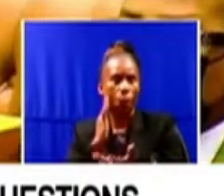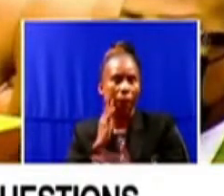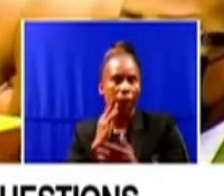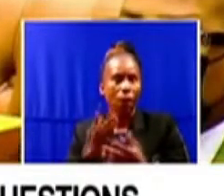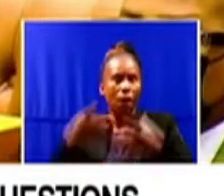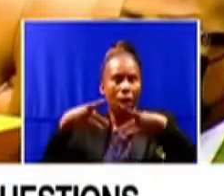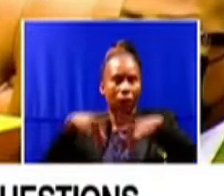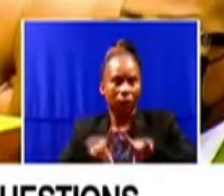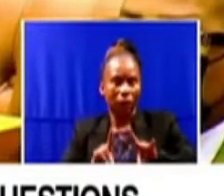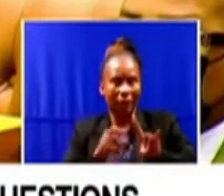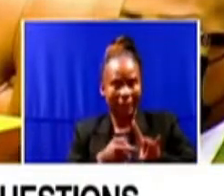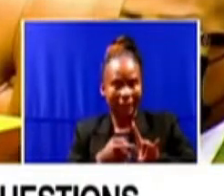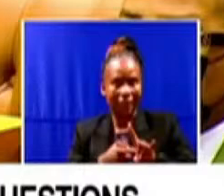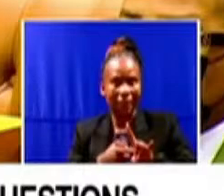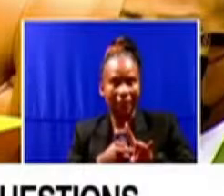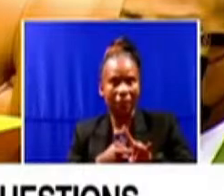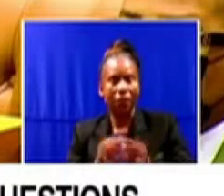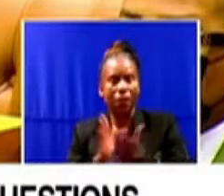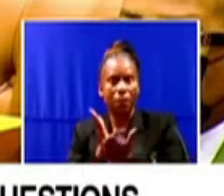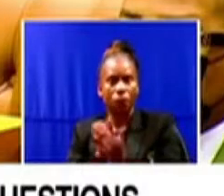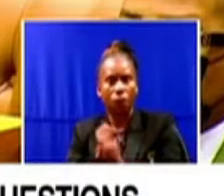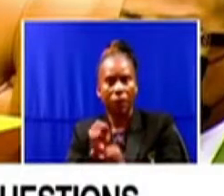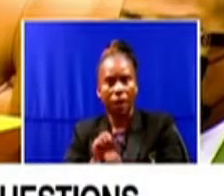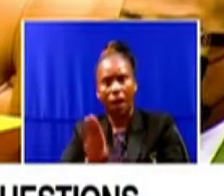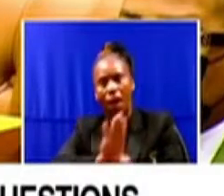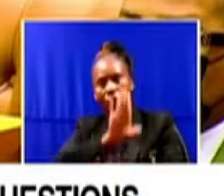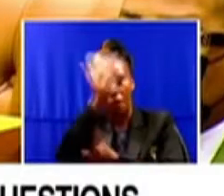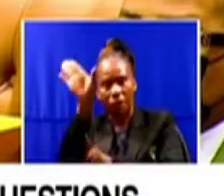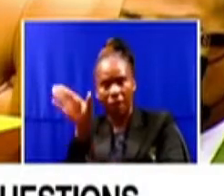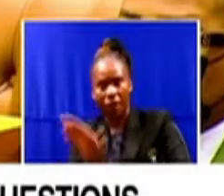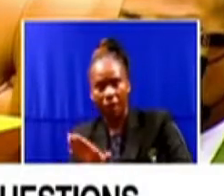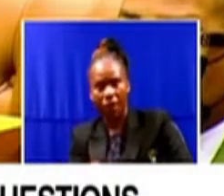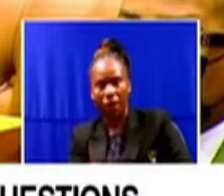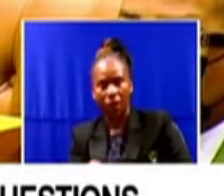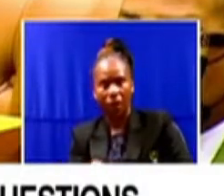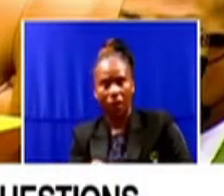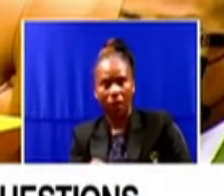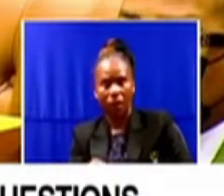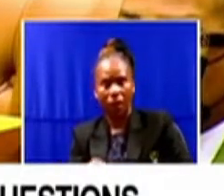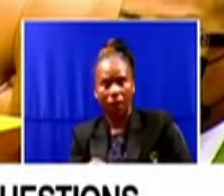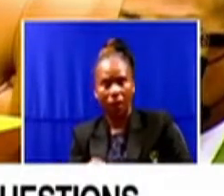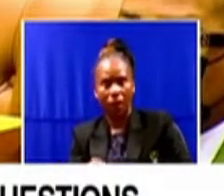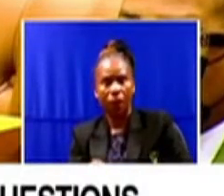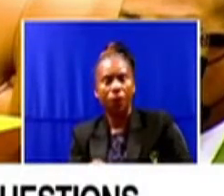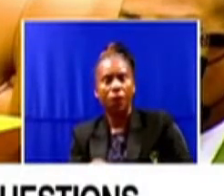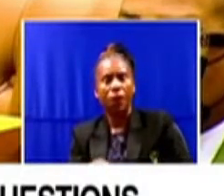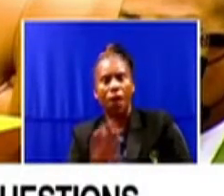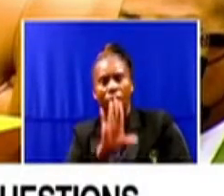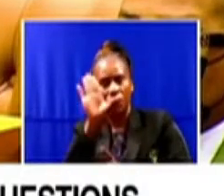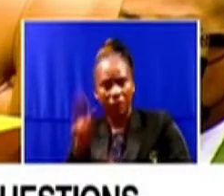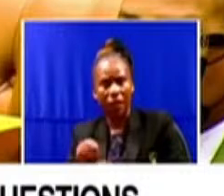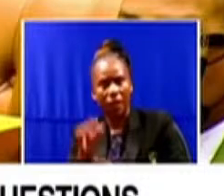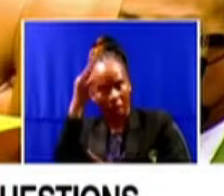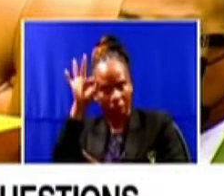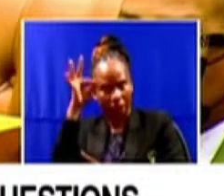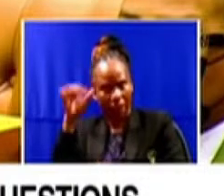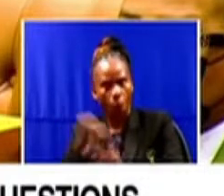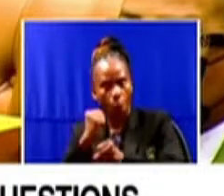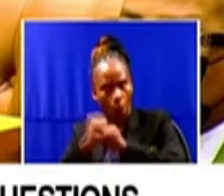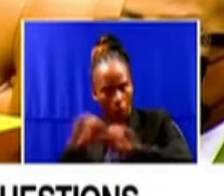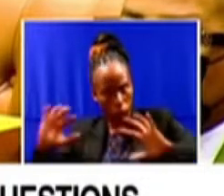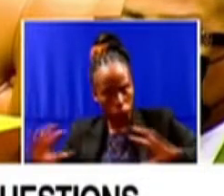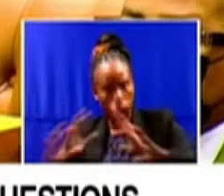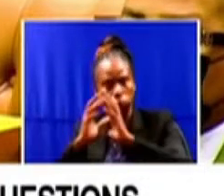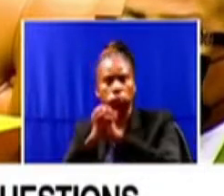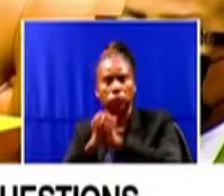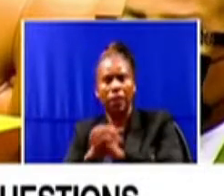states of Africa and ensured that the African governments worked as a pack in fighting the